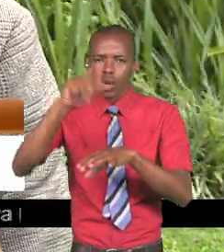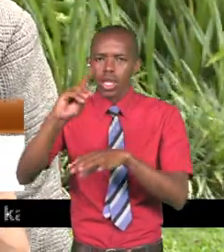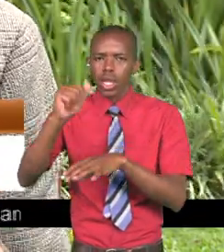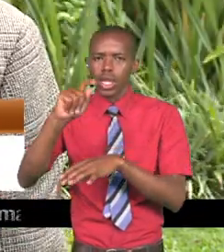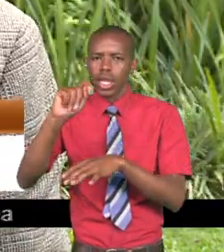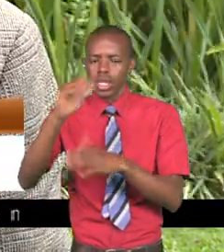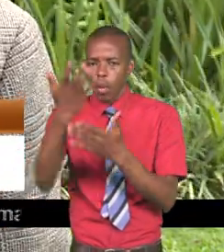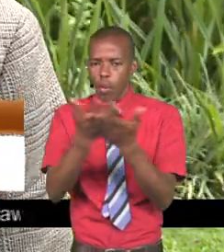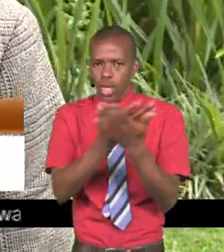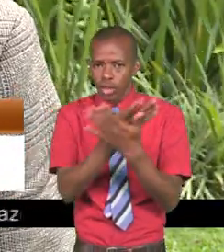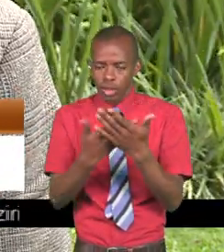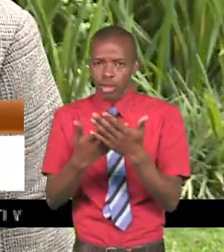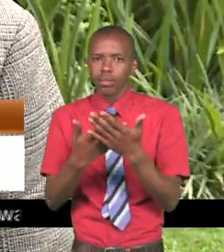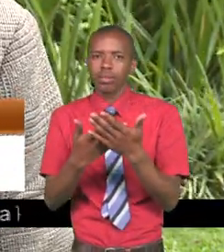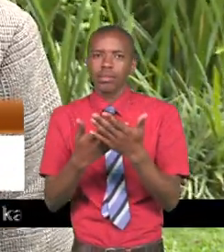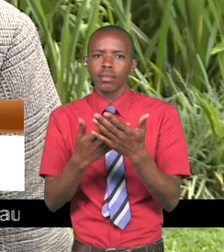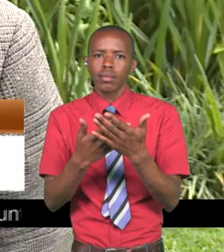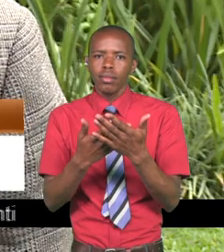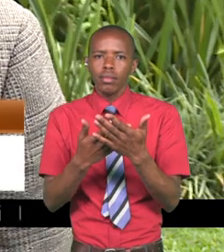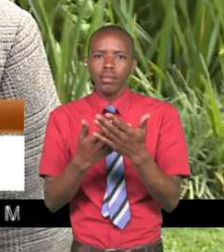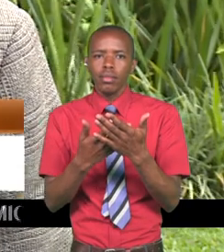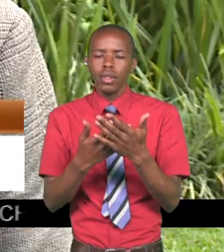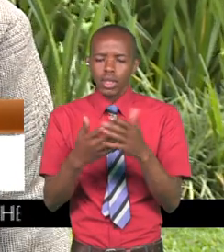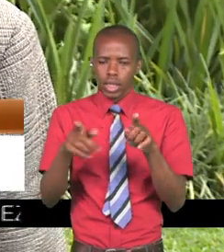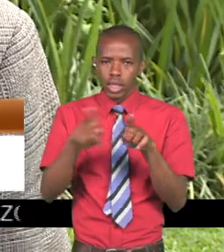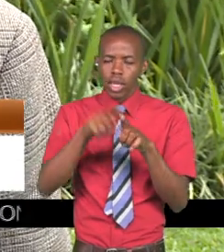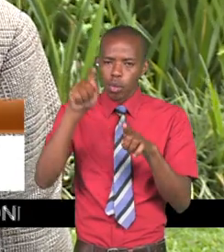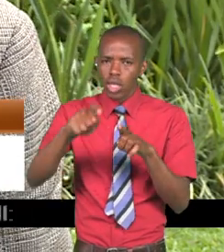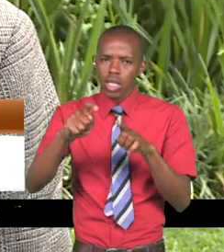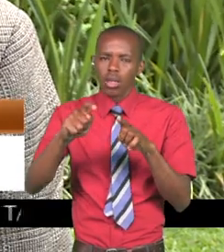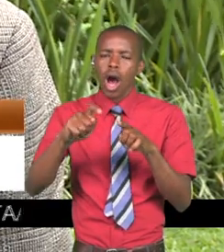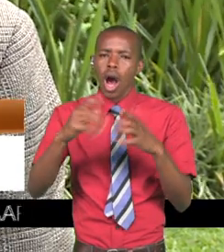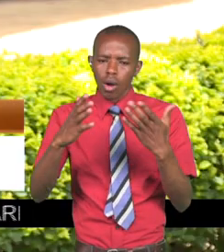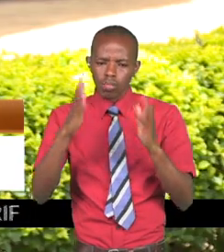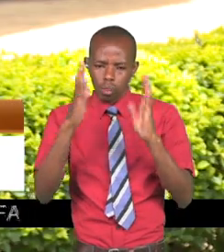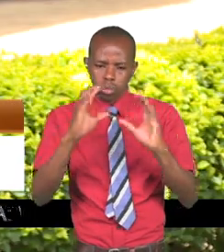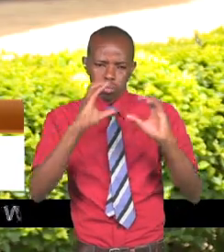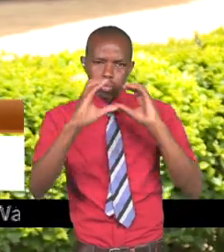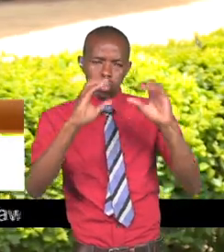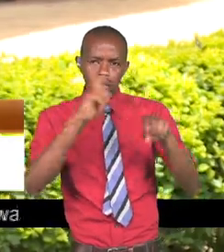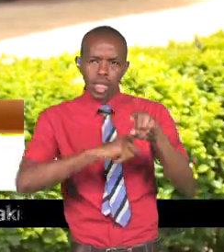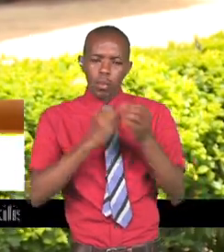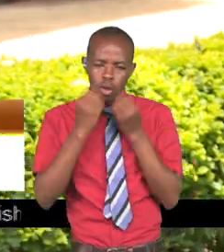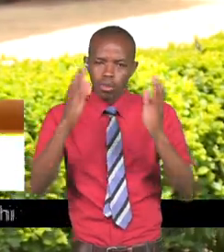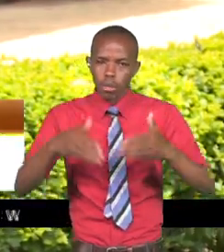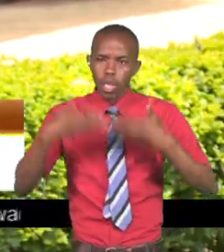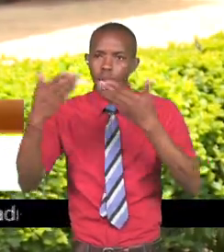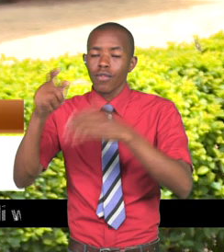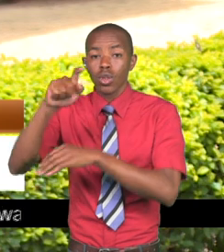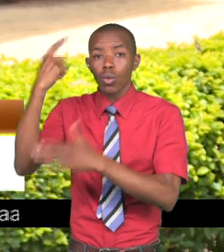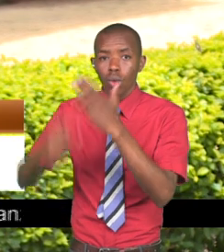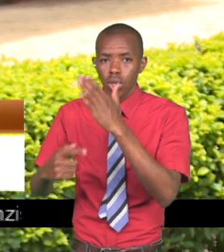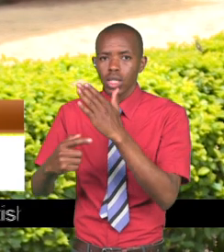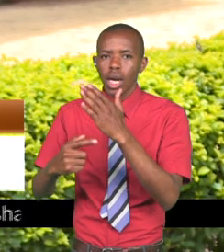database, you need a backend. Then you need to be able to communicate with that person when they give you that information. So you need